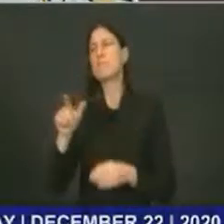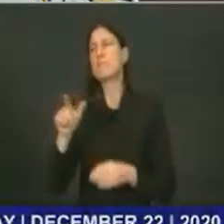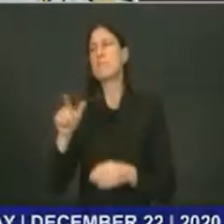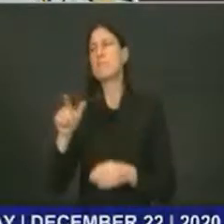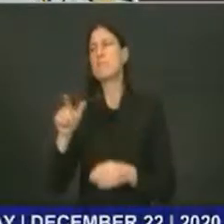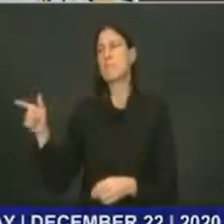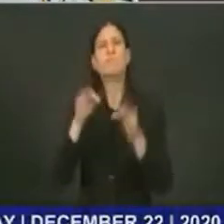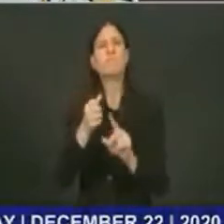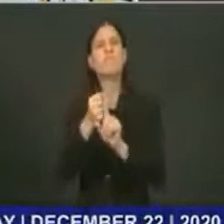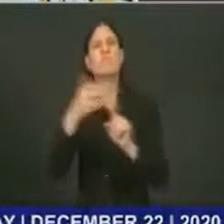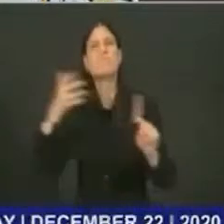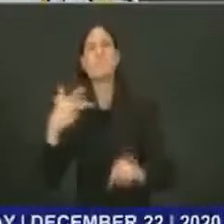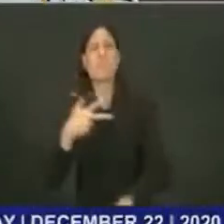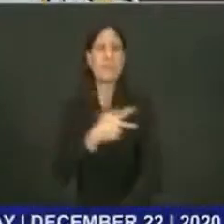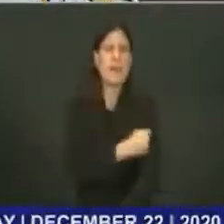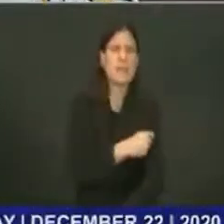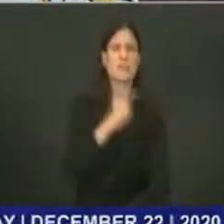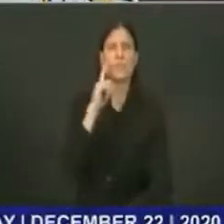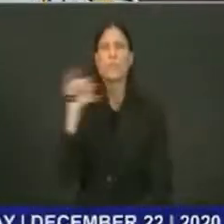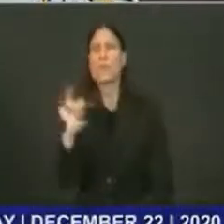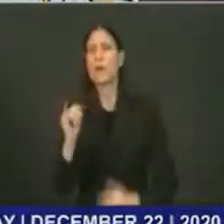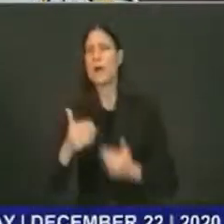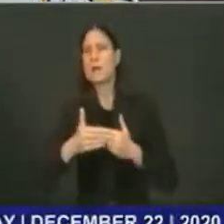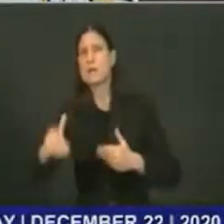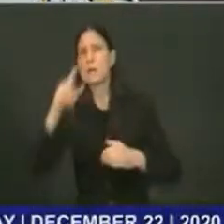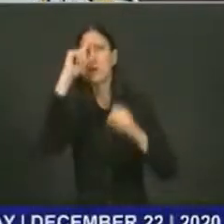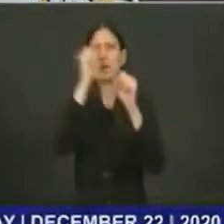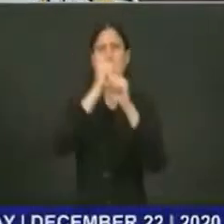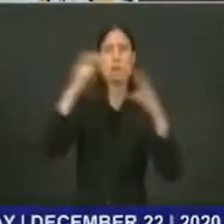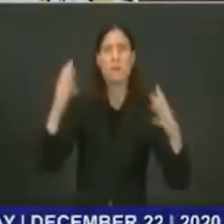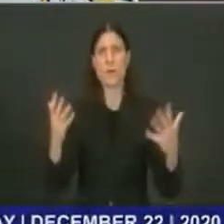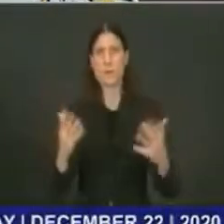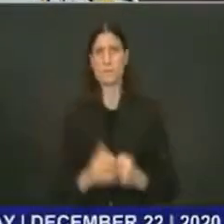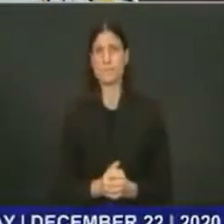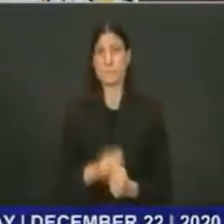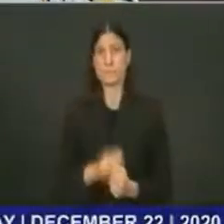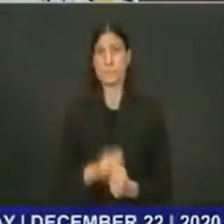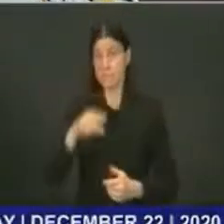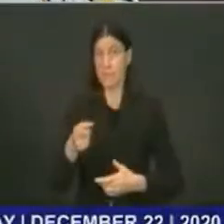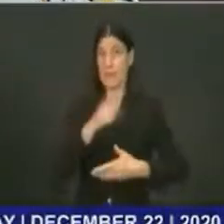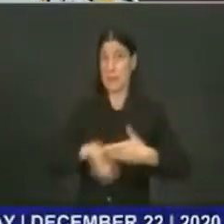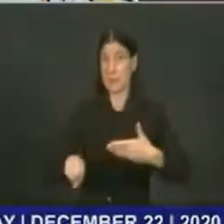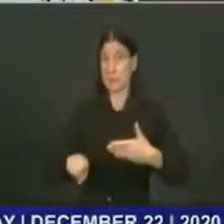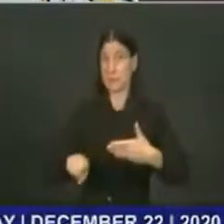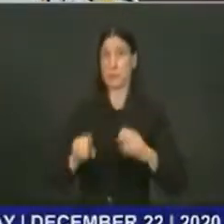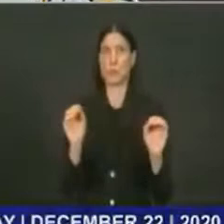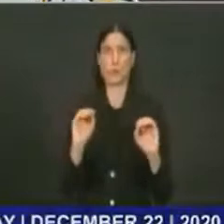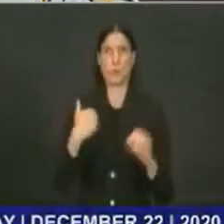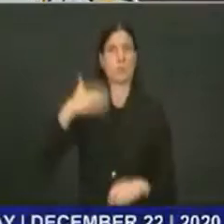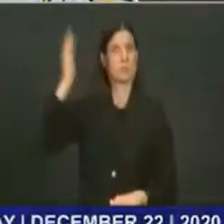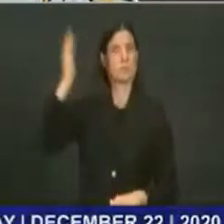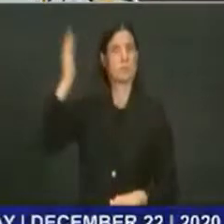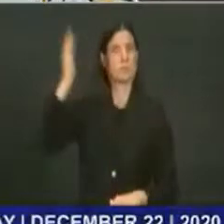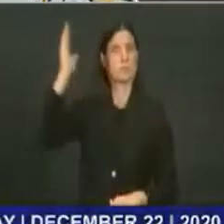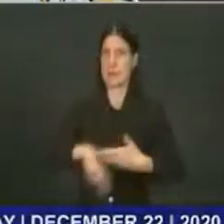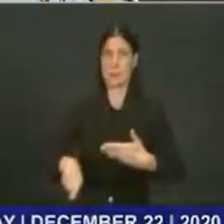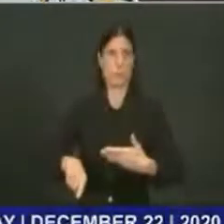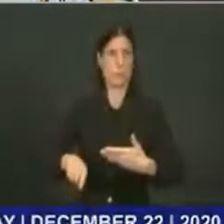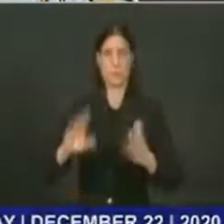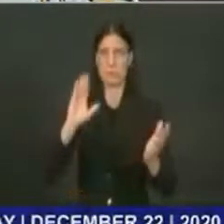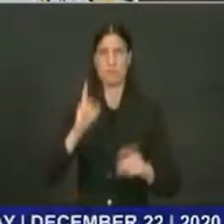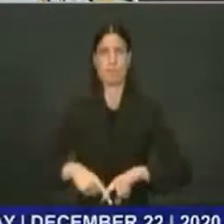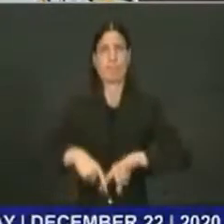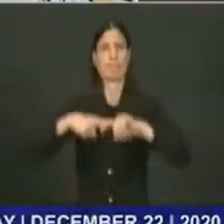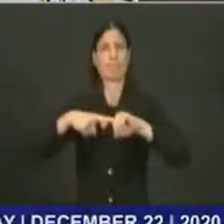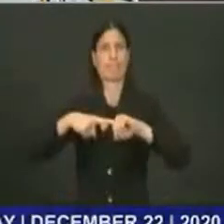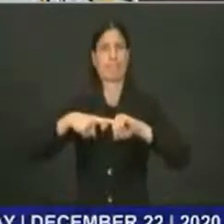do that. So as a reminder, no press conference next week. As I said, this is the last COVID press conference of 2020,